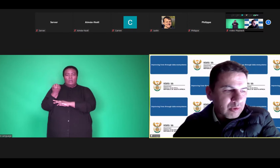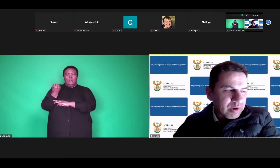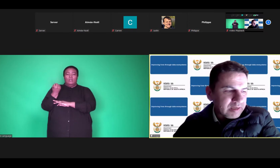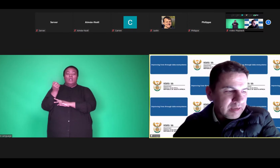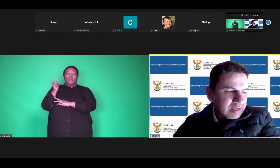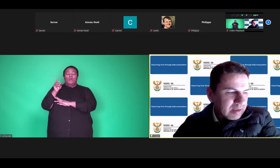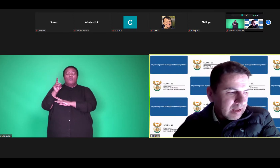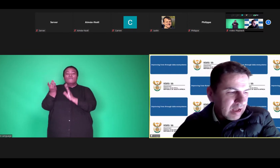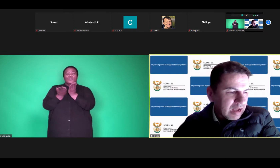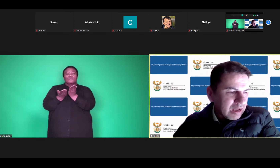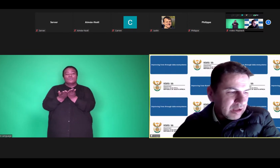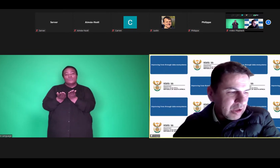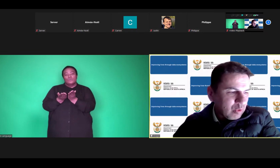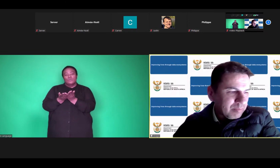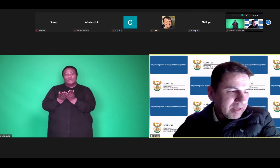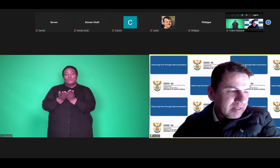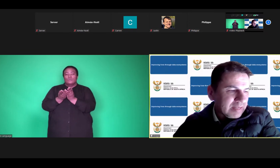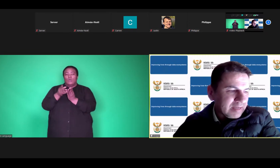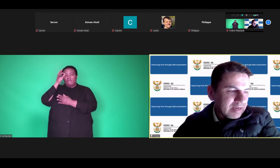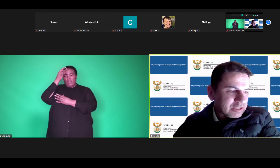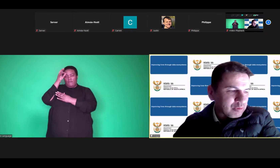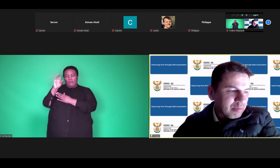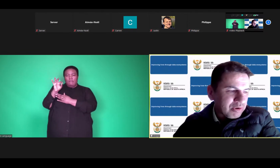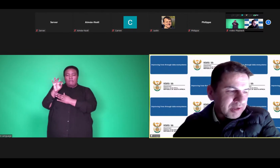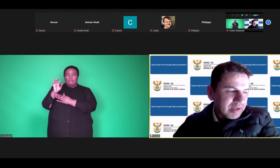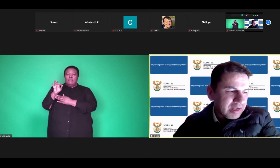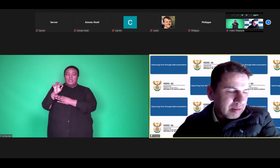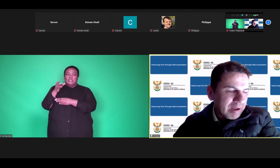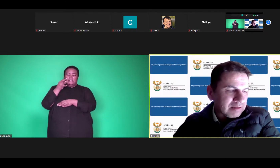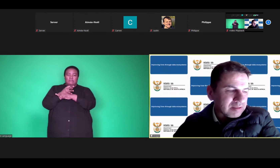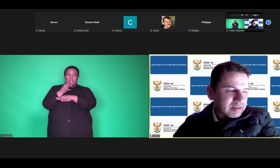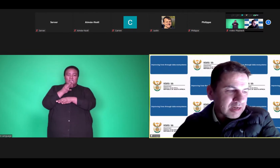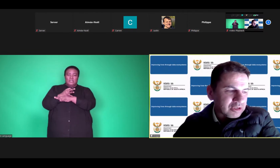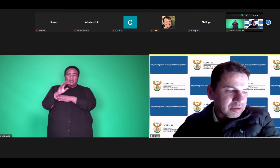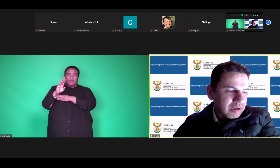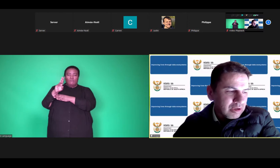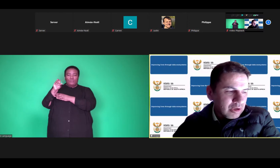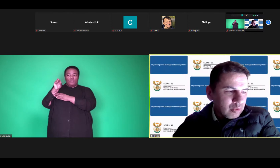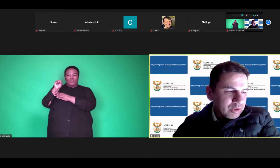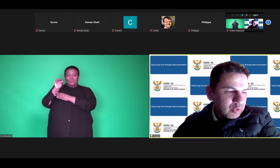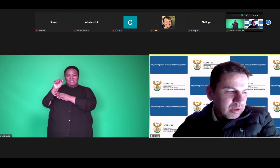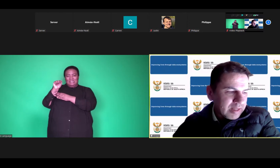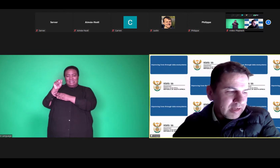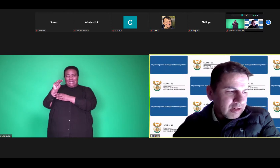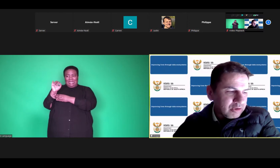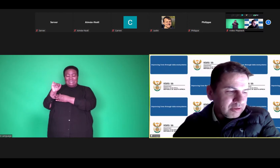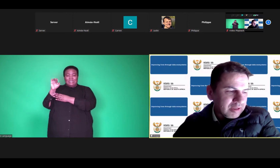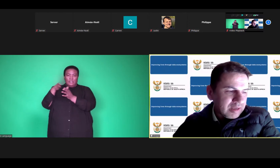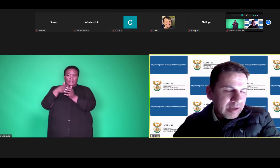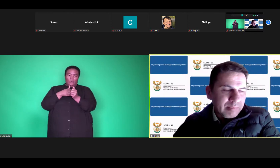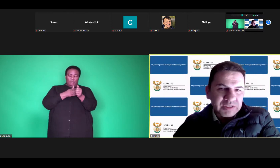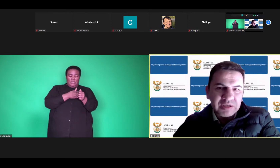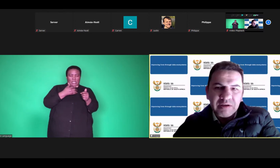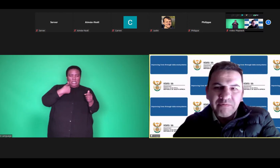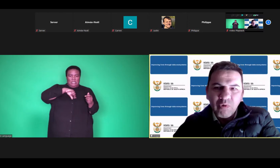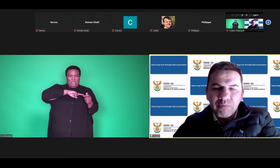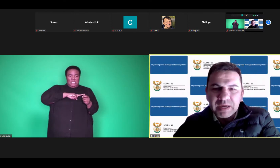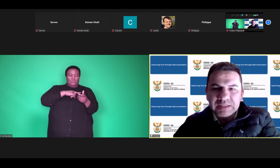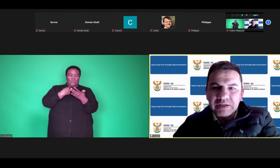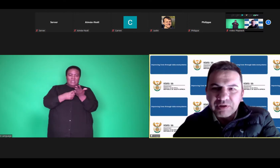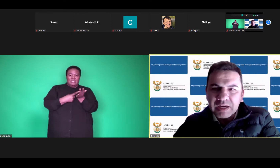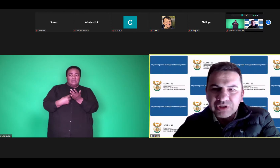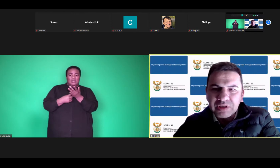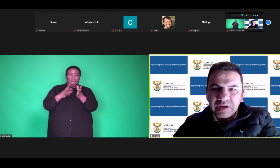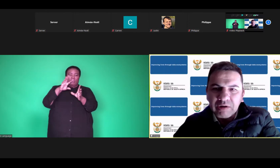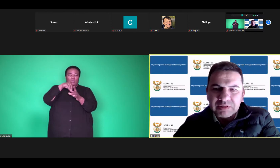Mr. Busani Nyaweni. He will be leading us tomorrow in a panel discussion, which will include the MEC